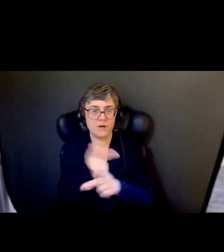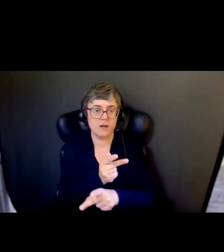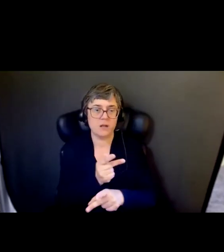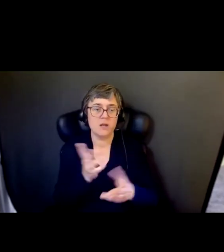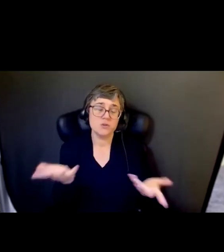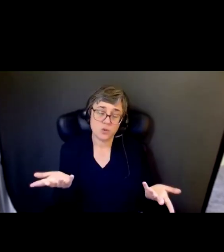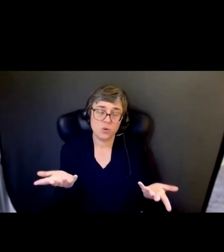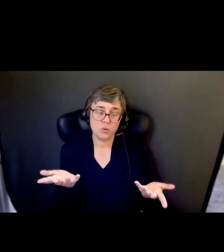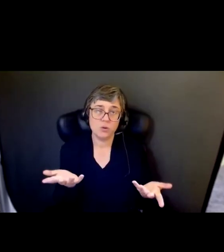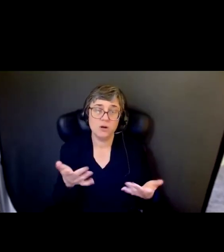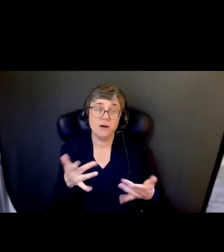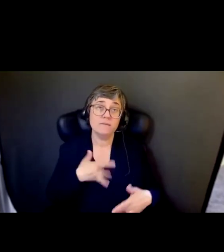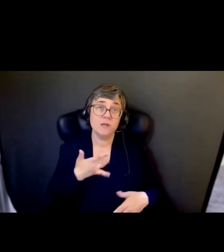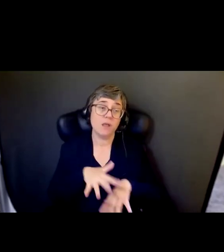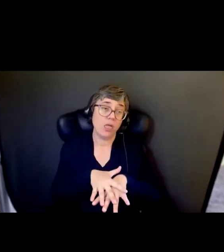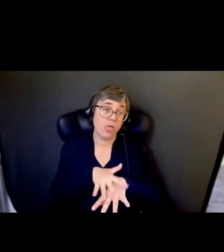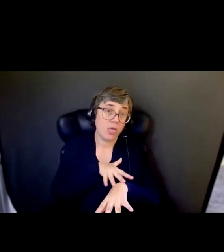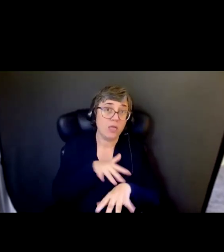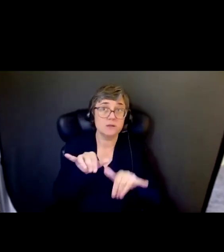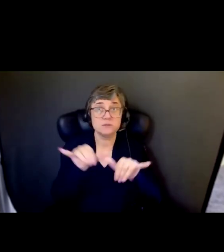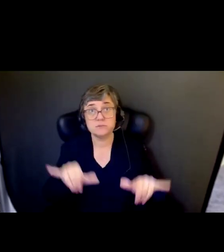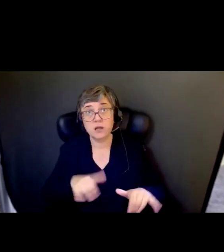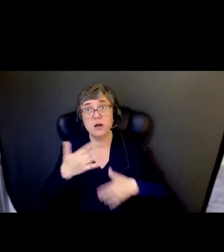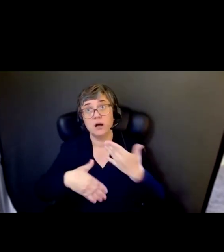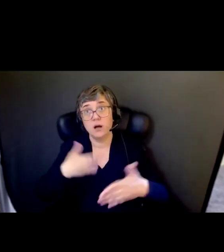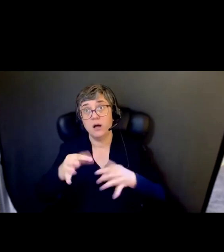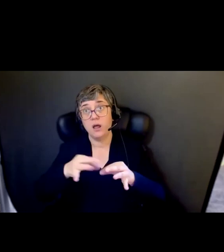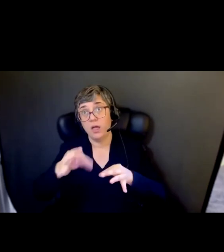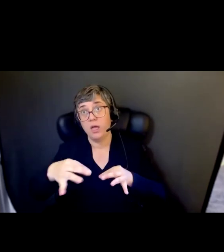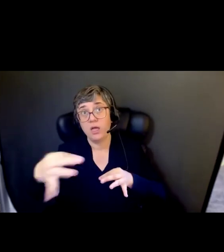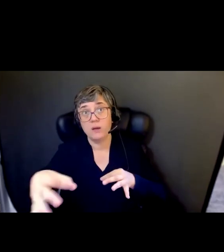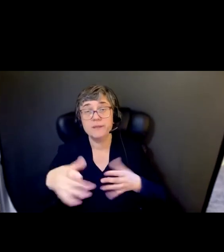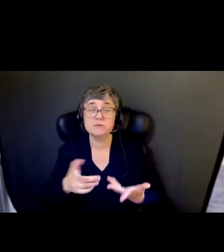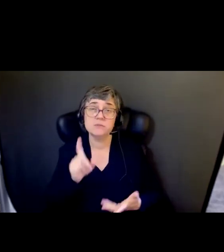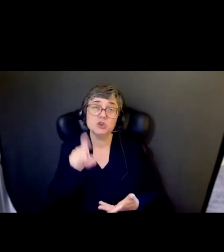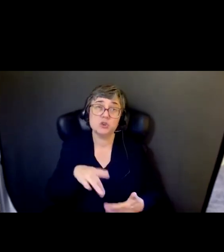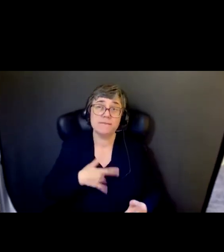feel very proud of our system. Thank you for your time today.